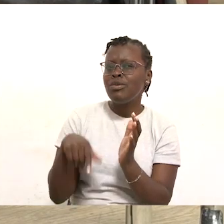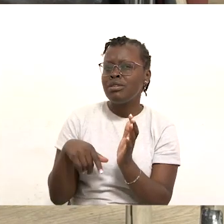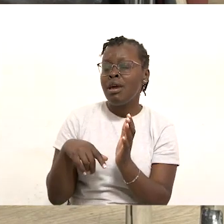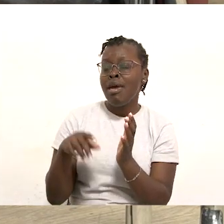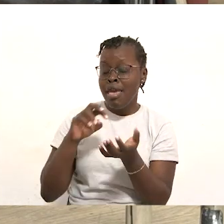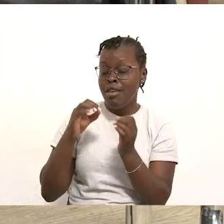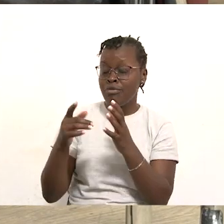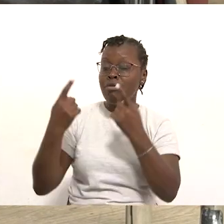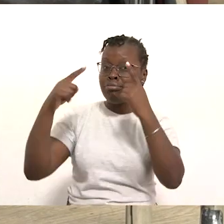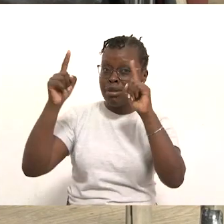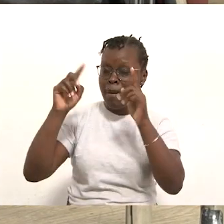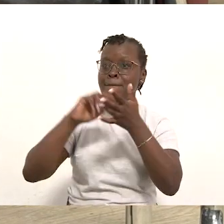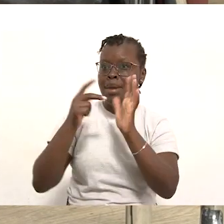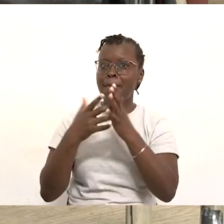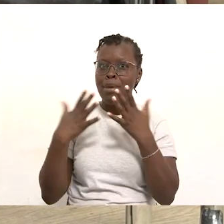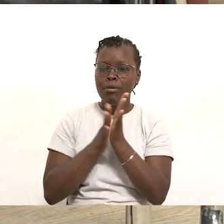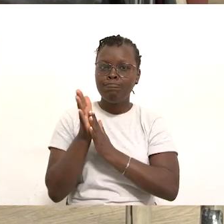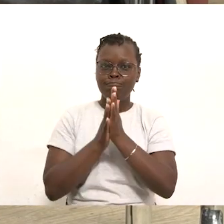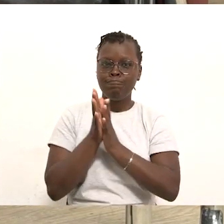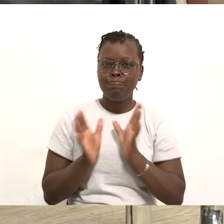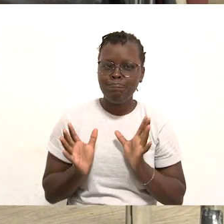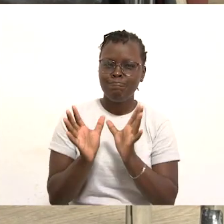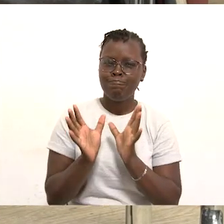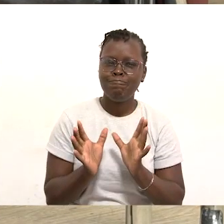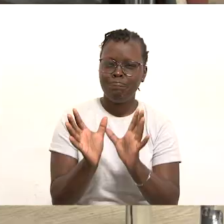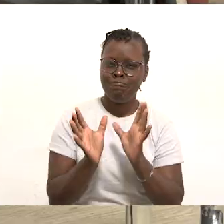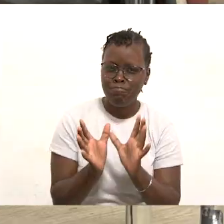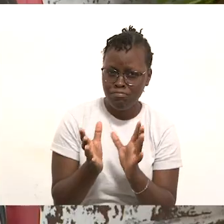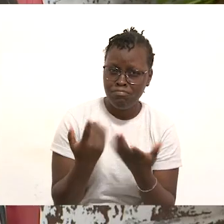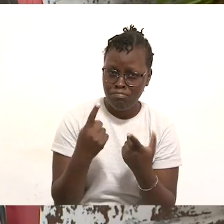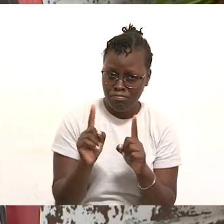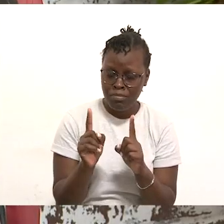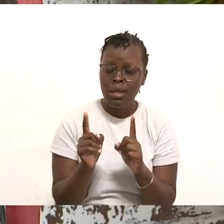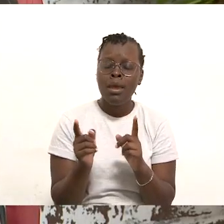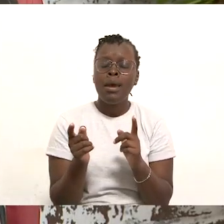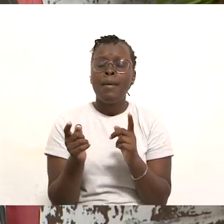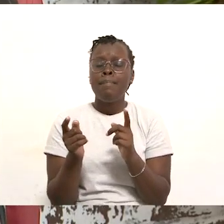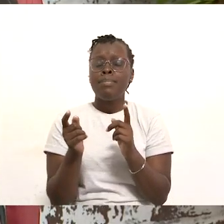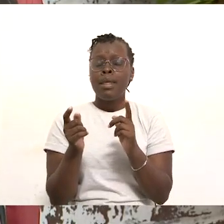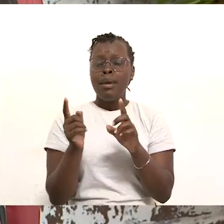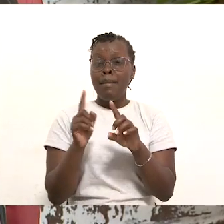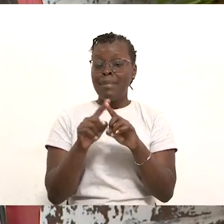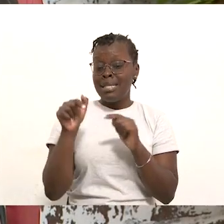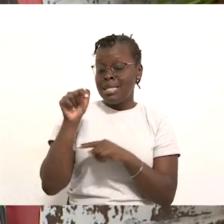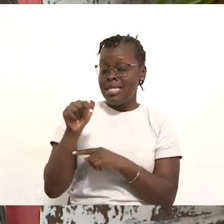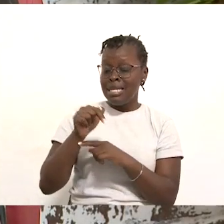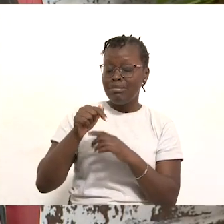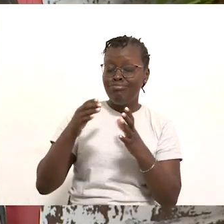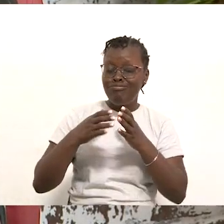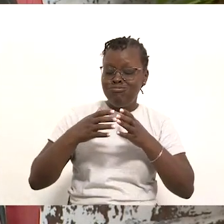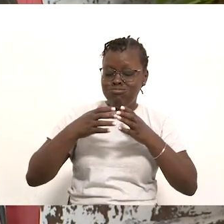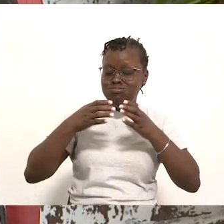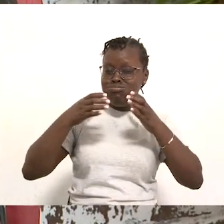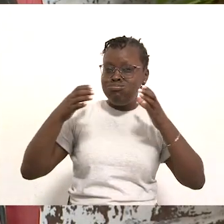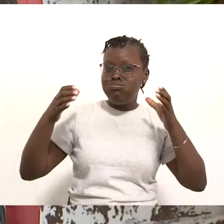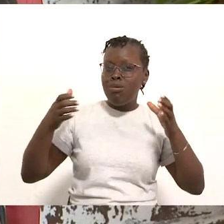successful. There may be a push to implement similar models at lower levels of education. And this expansion could focus on